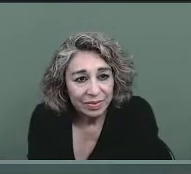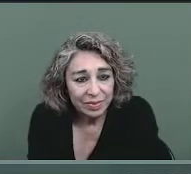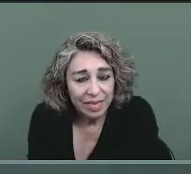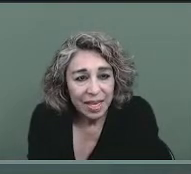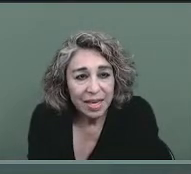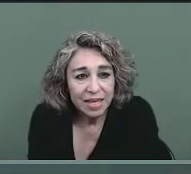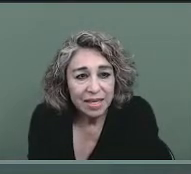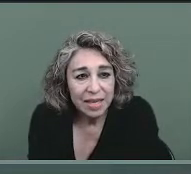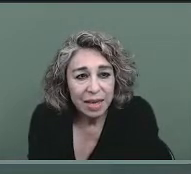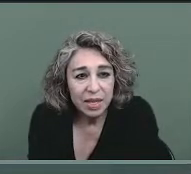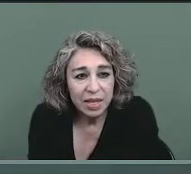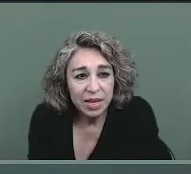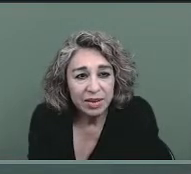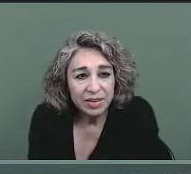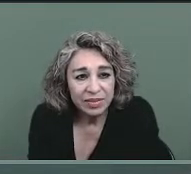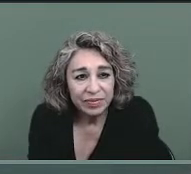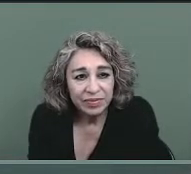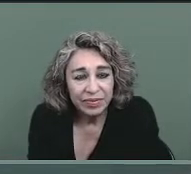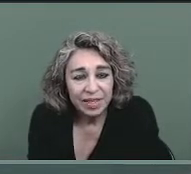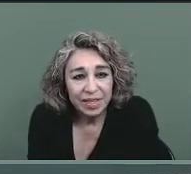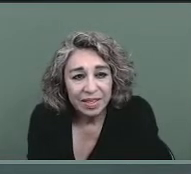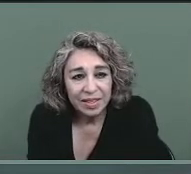Ana tabulator